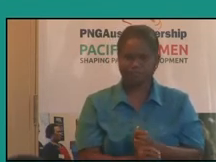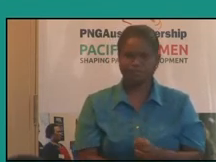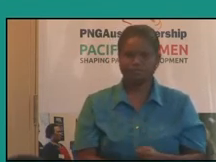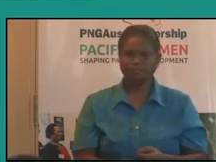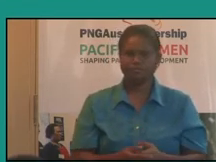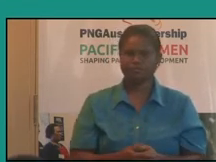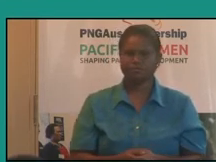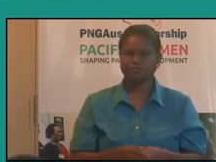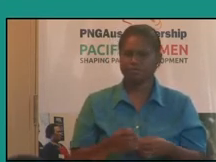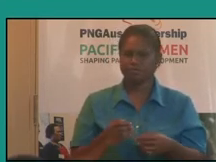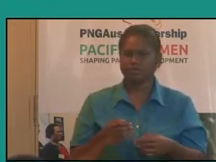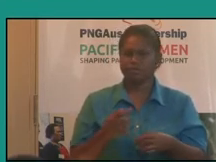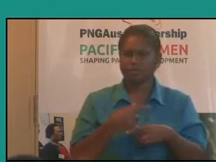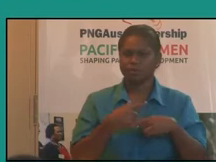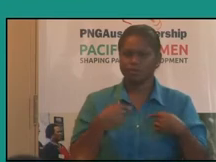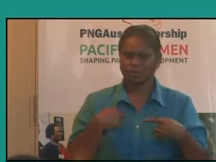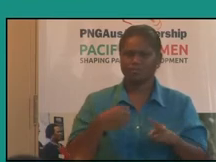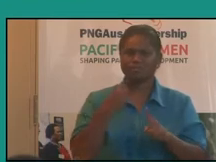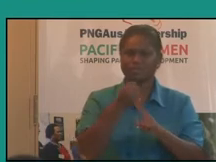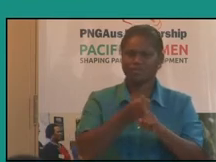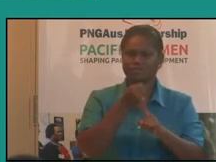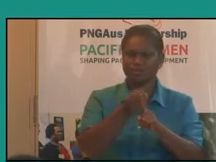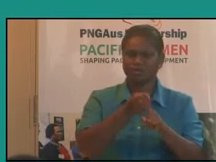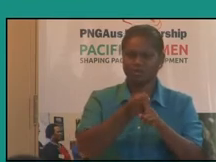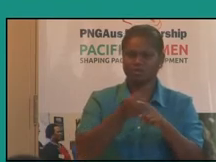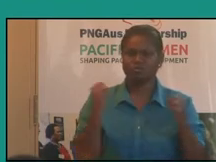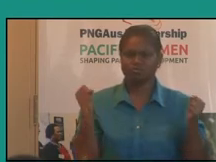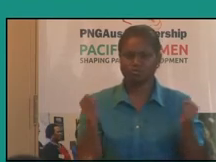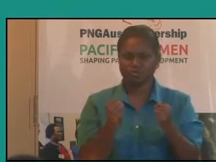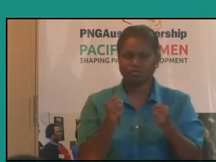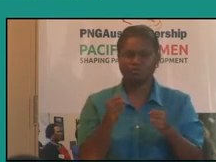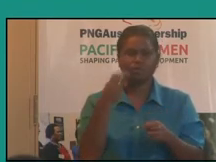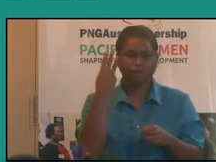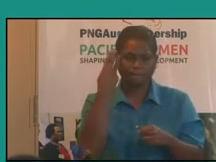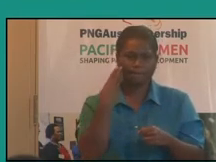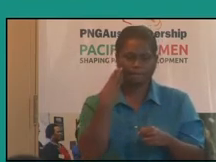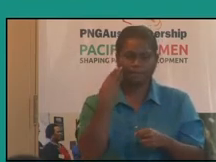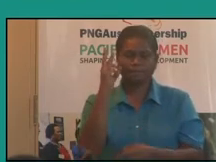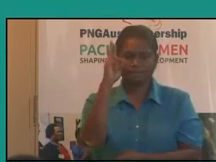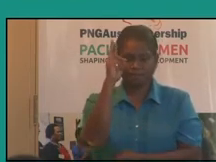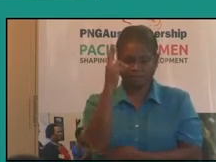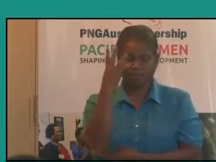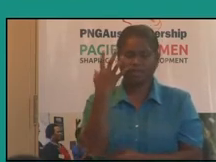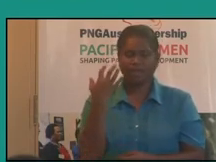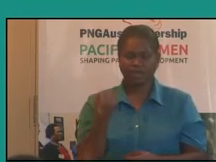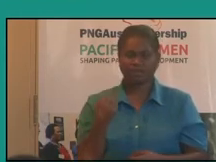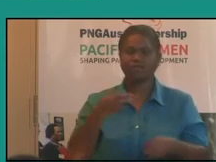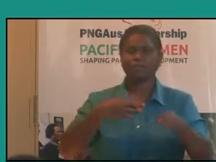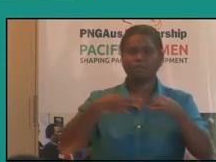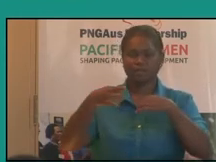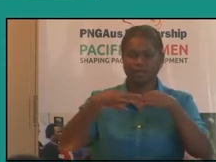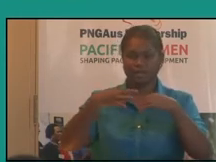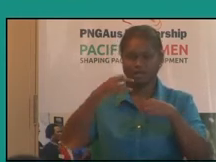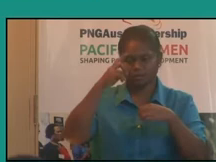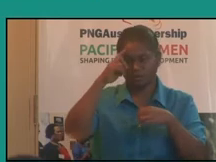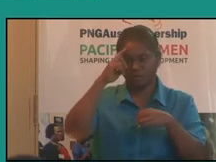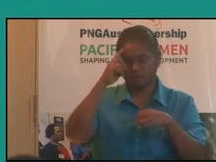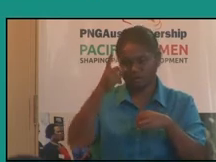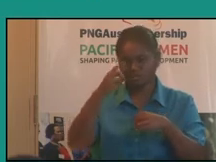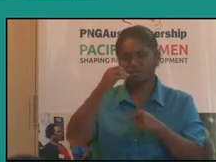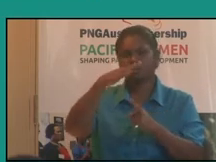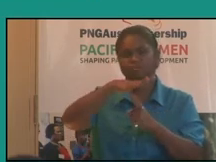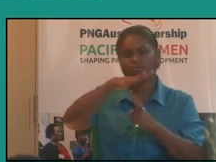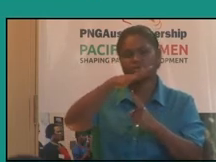actually advocating very strongly for our female representatives to have an economic plan, to understand the importance of the size of the